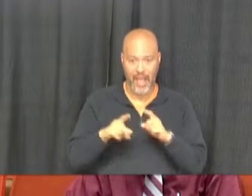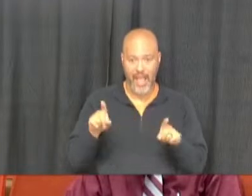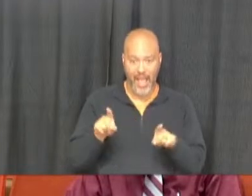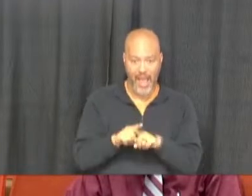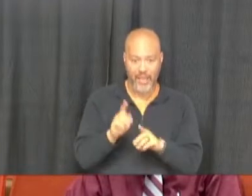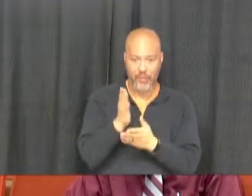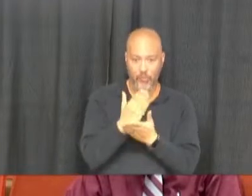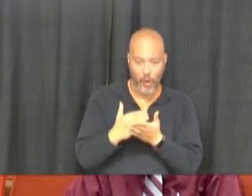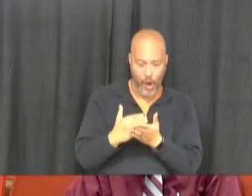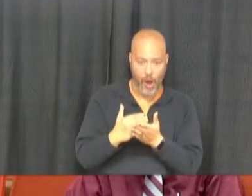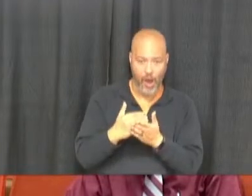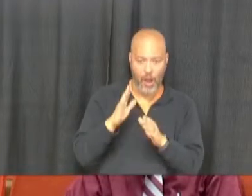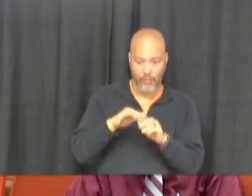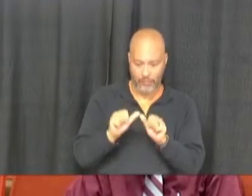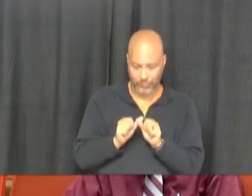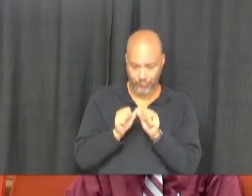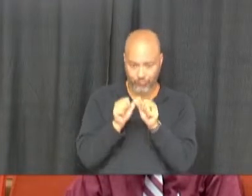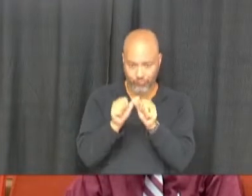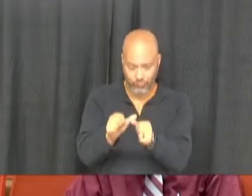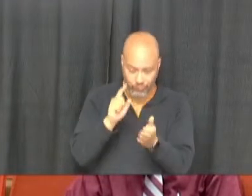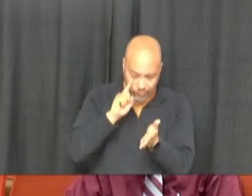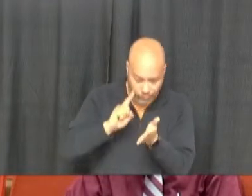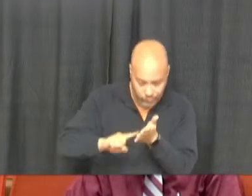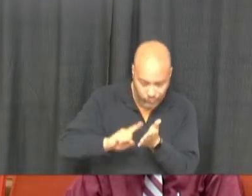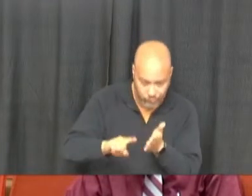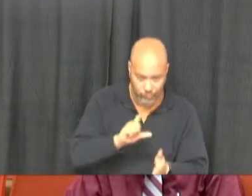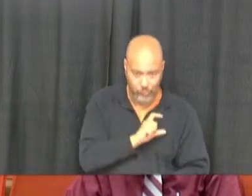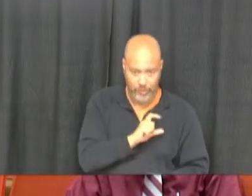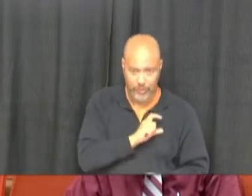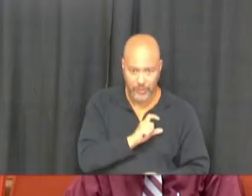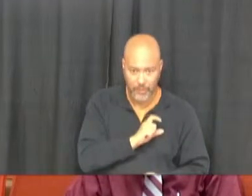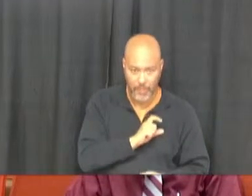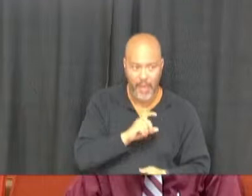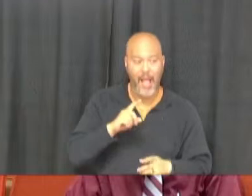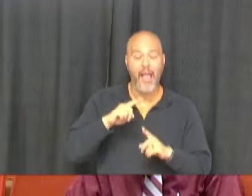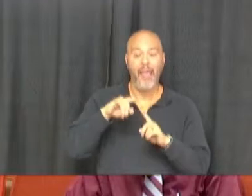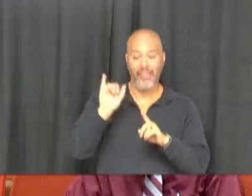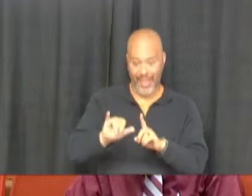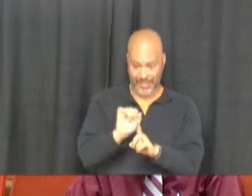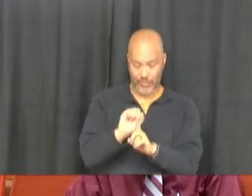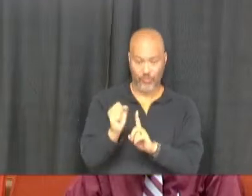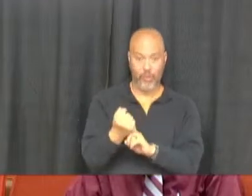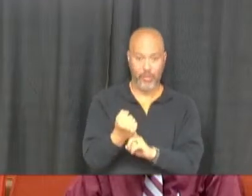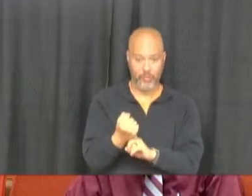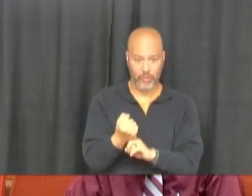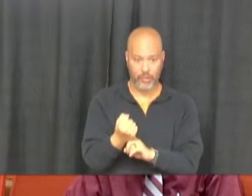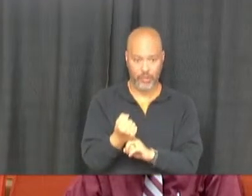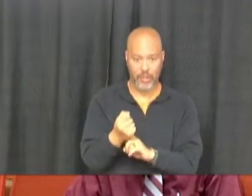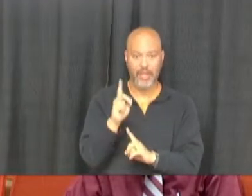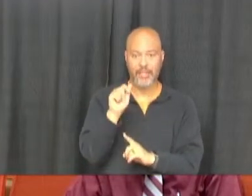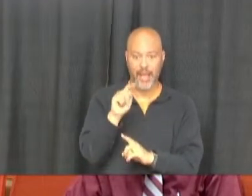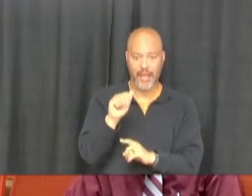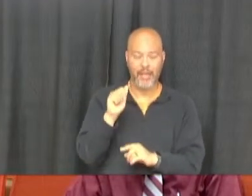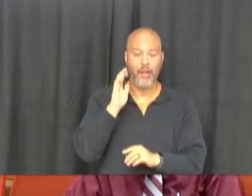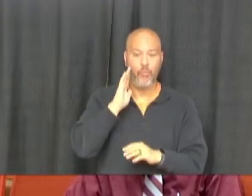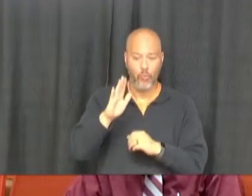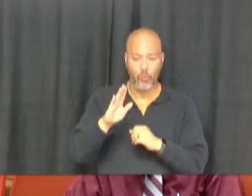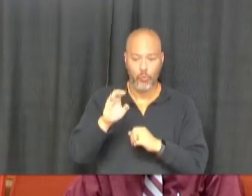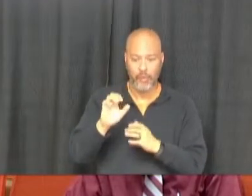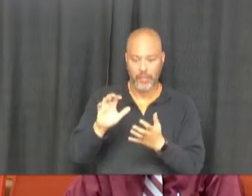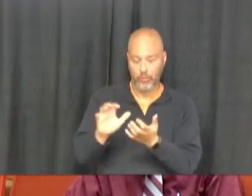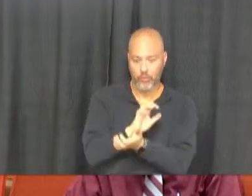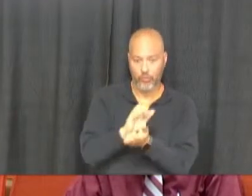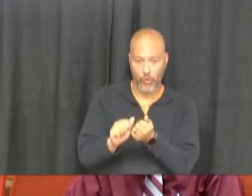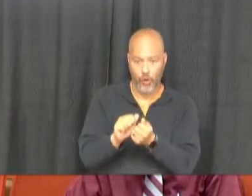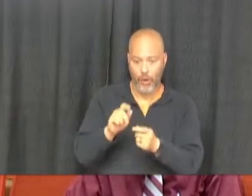as part of an ongoing investigation. And in that case, the data shall be